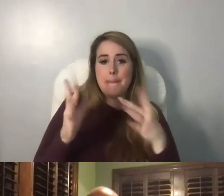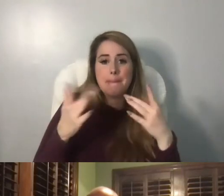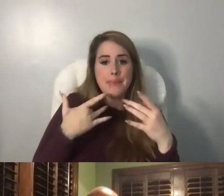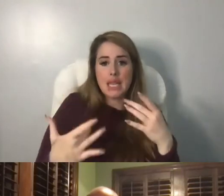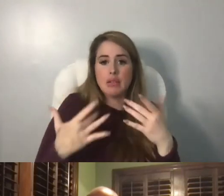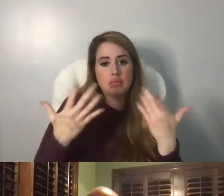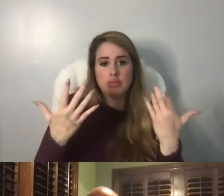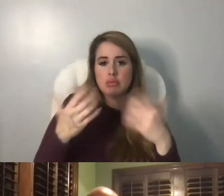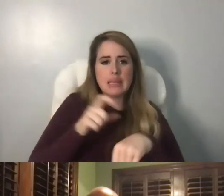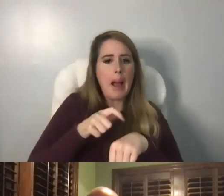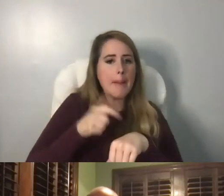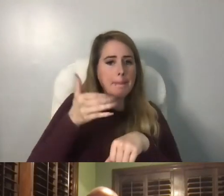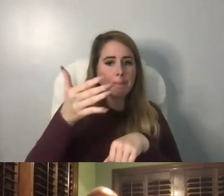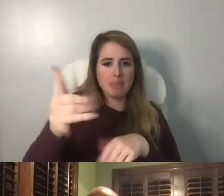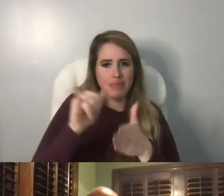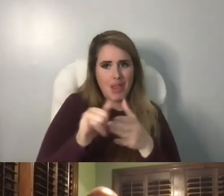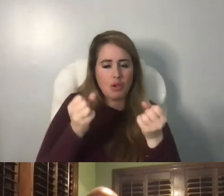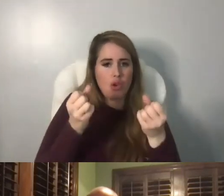wears out with time, and it's